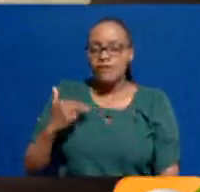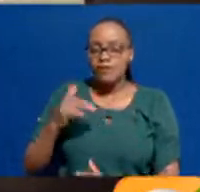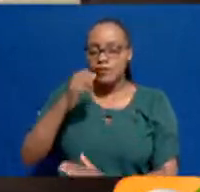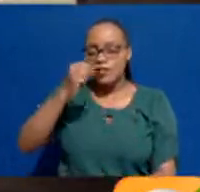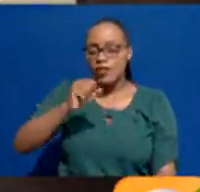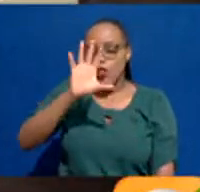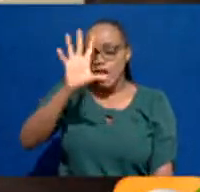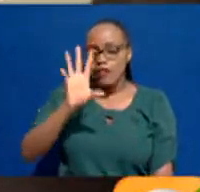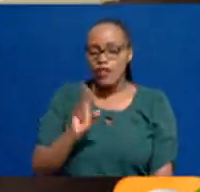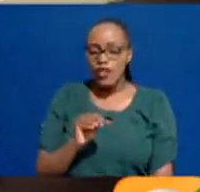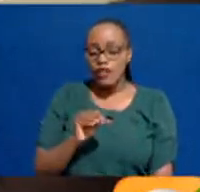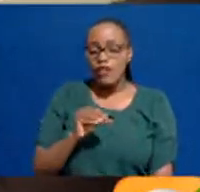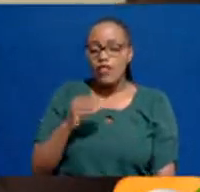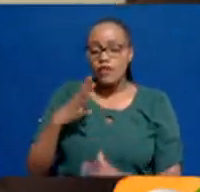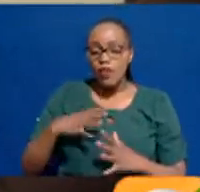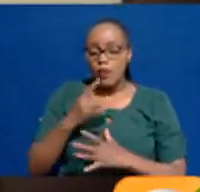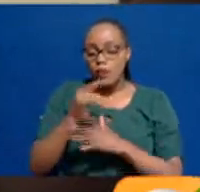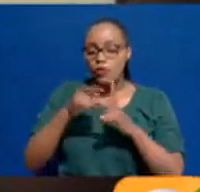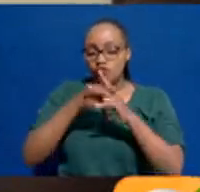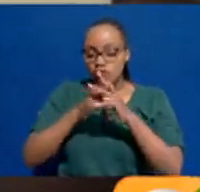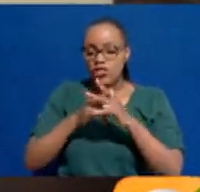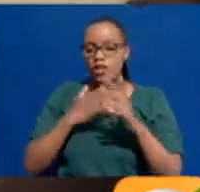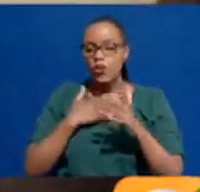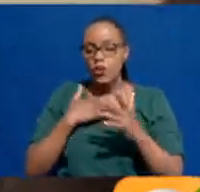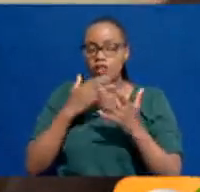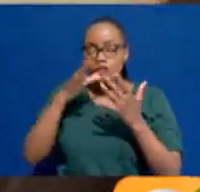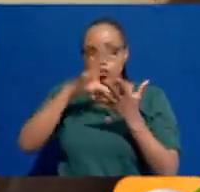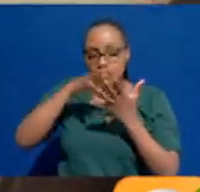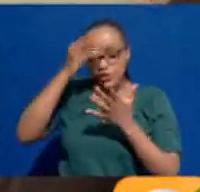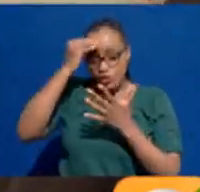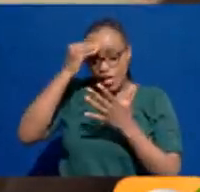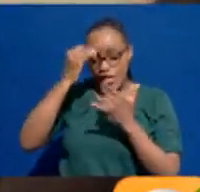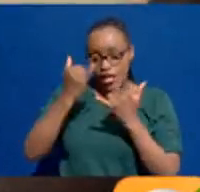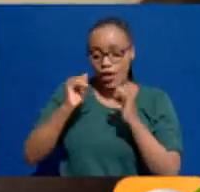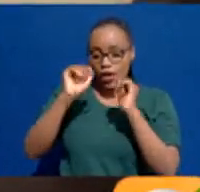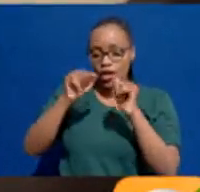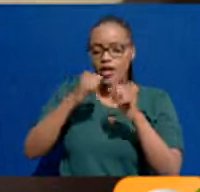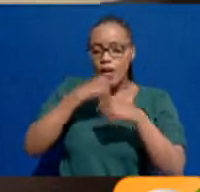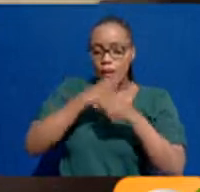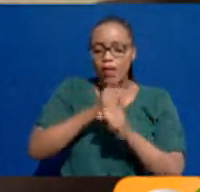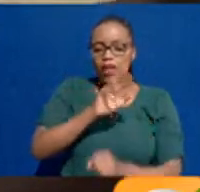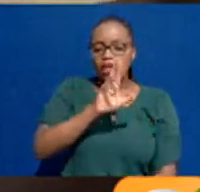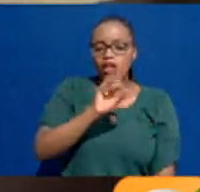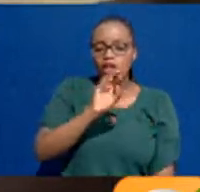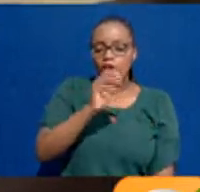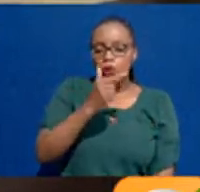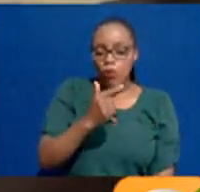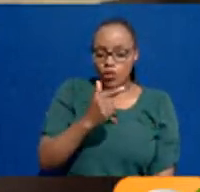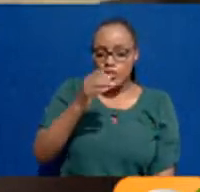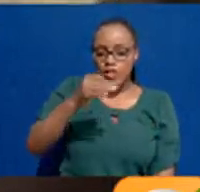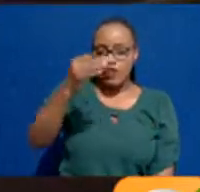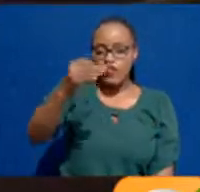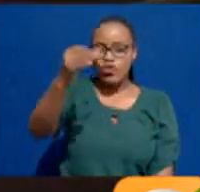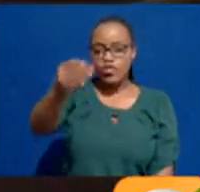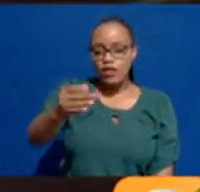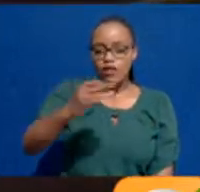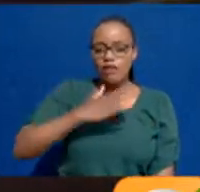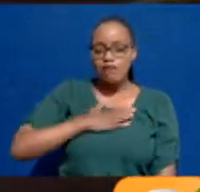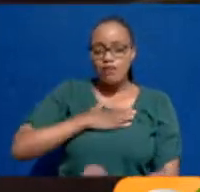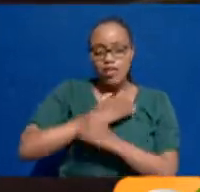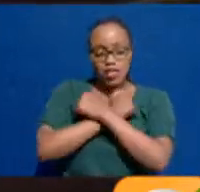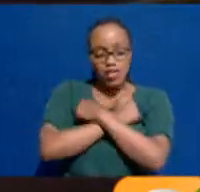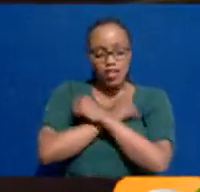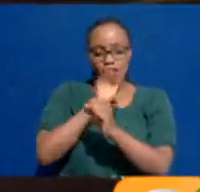people who want to be engineers, they can start learning now and build robots for the future. I love it